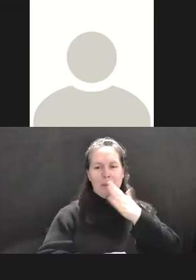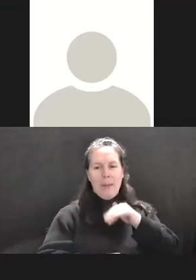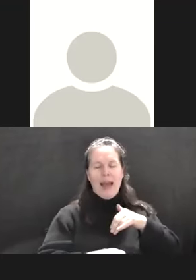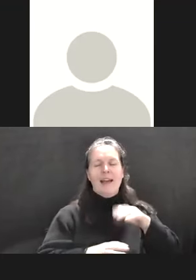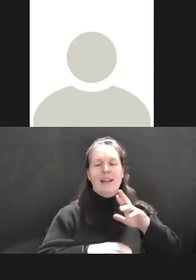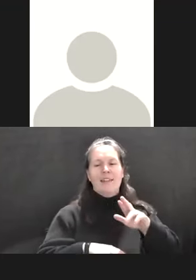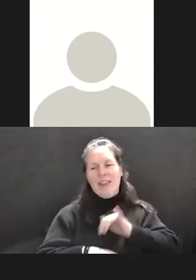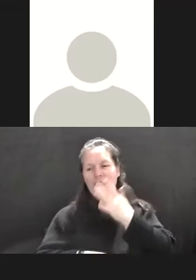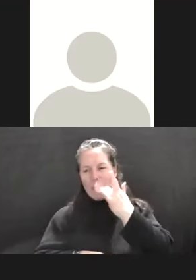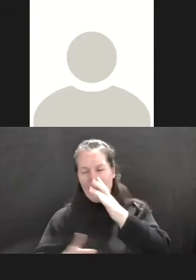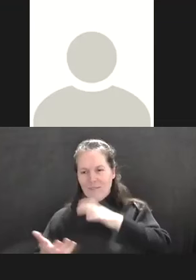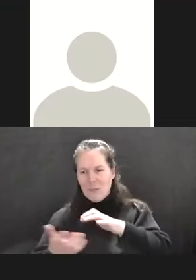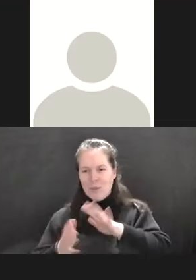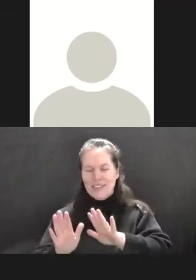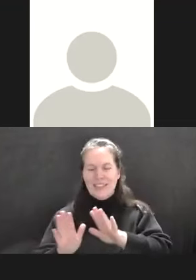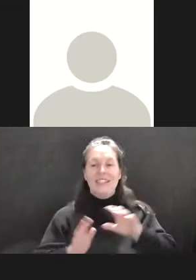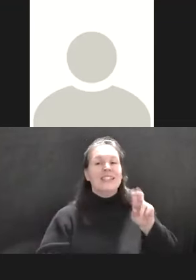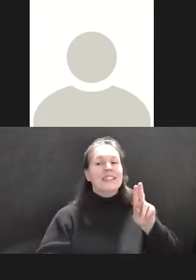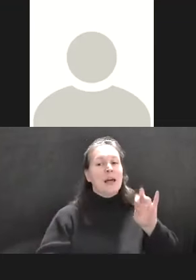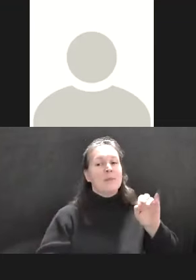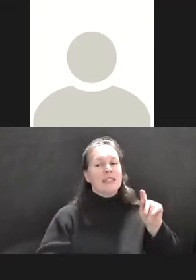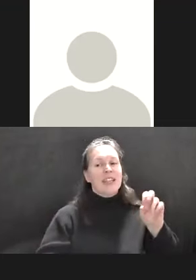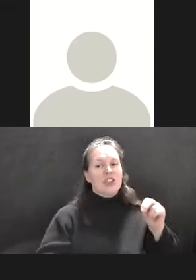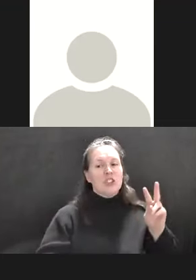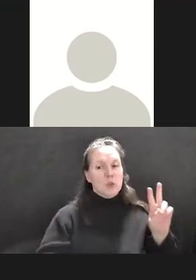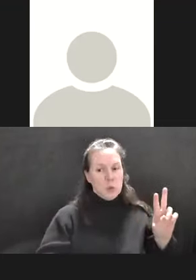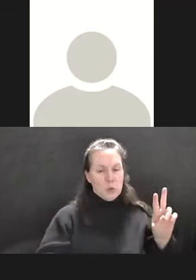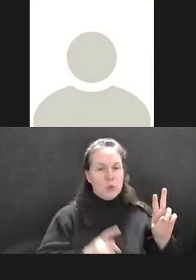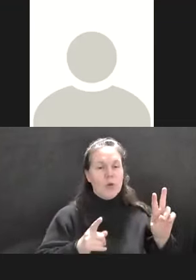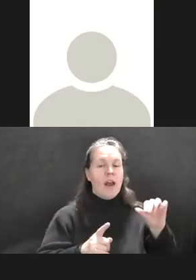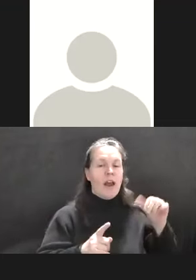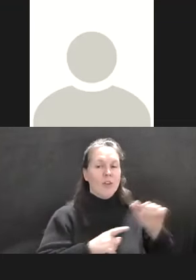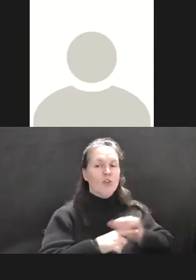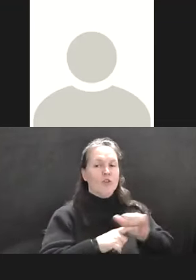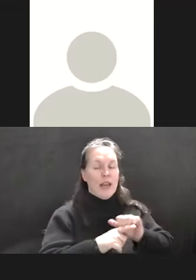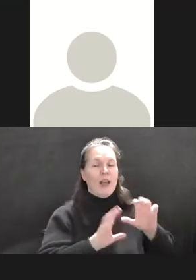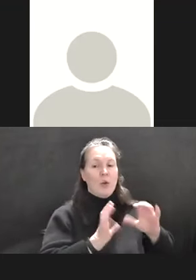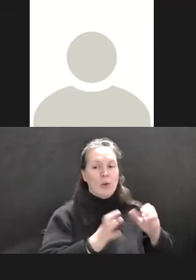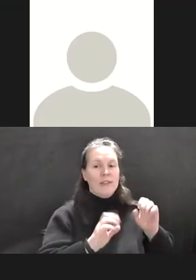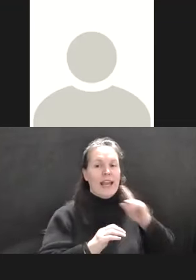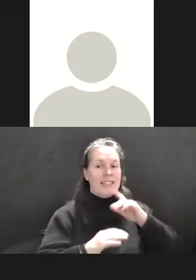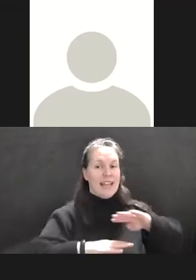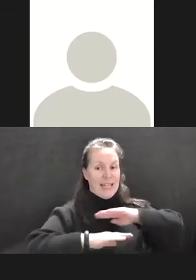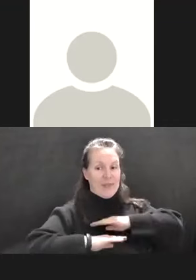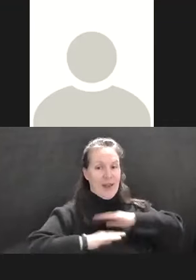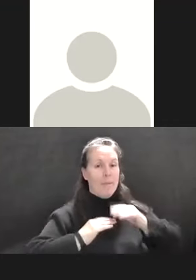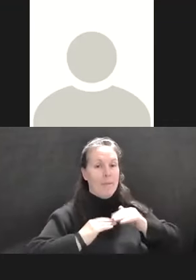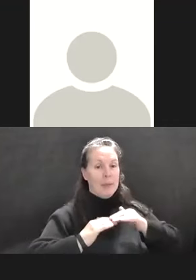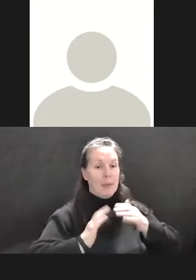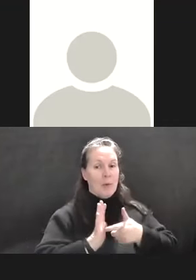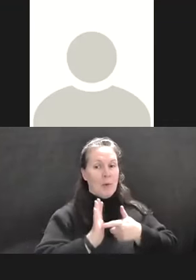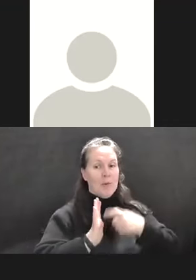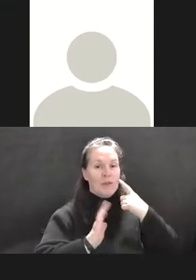confusing. So subsection two, other continuing education training courses may satisfy the minimum requirements for